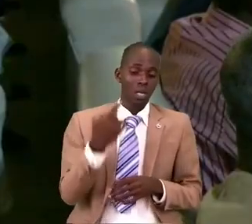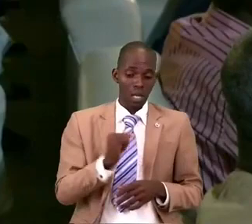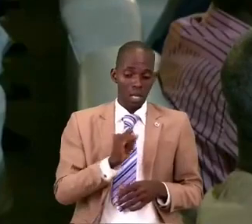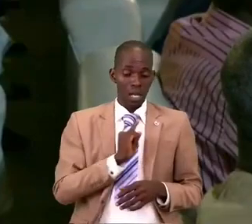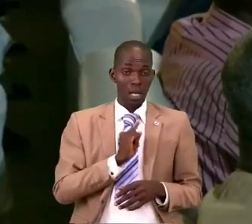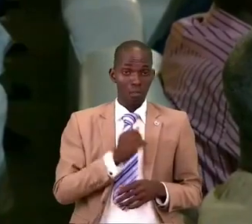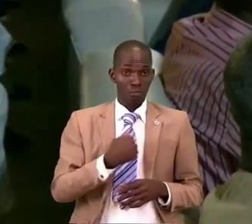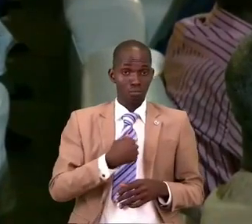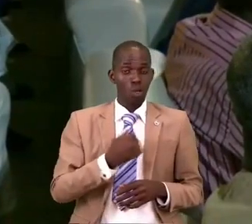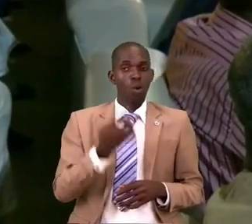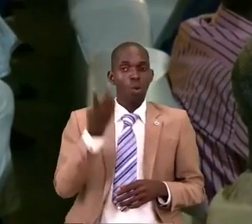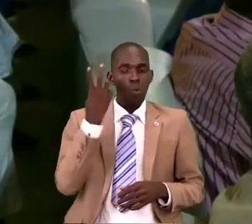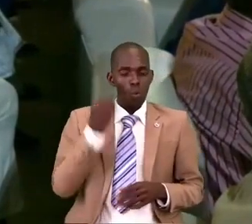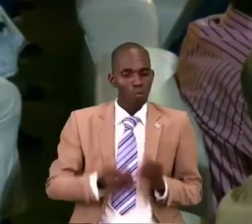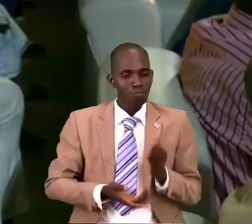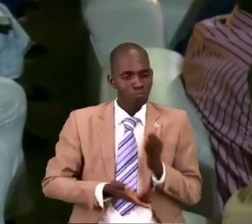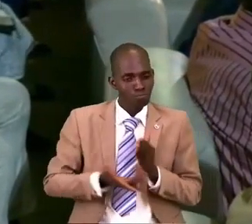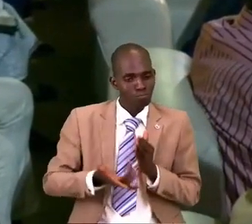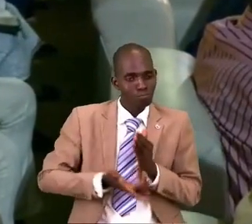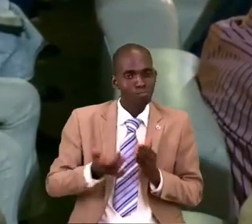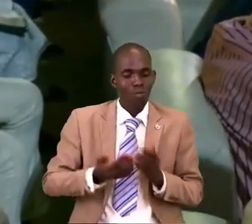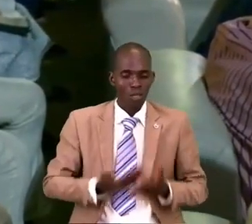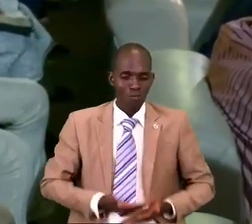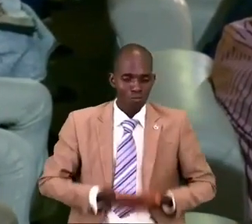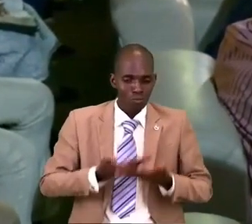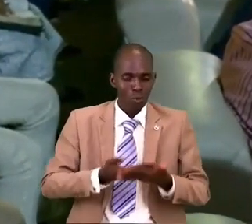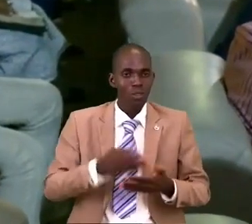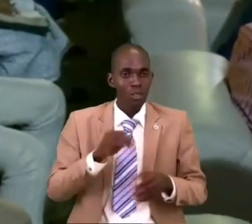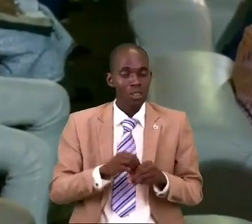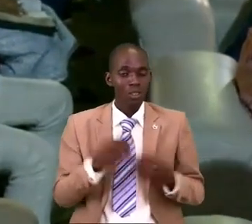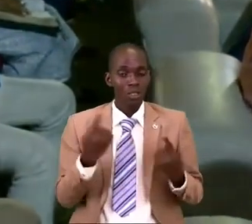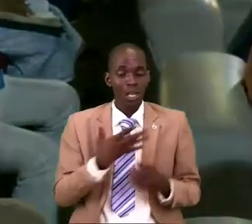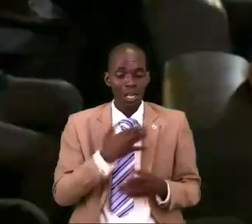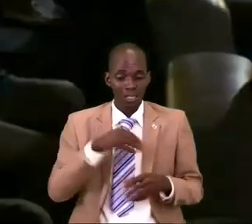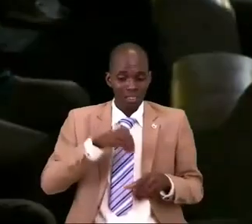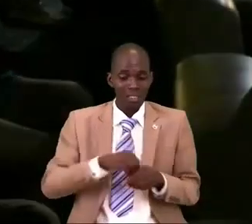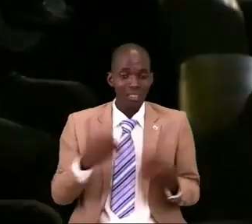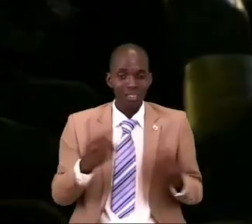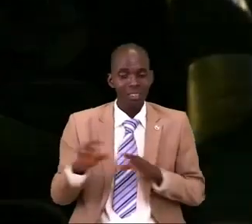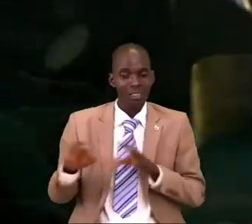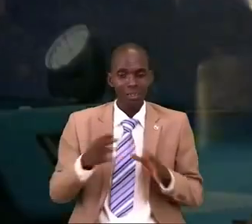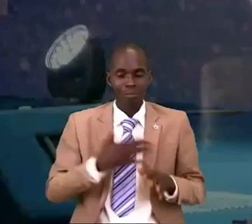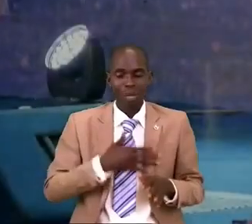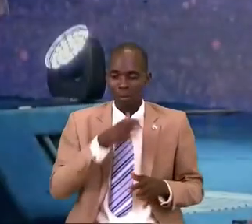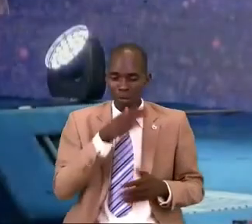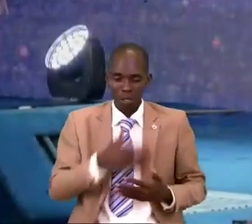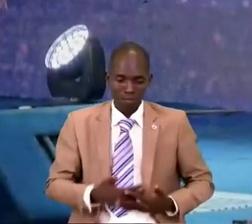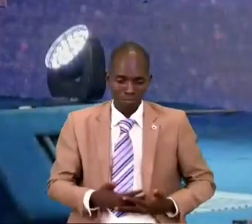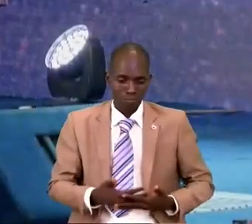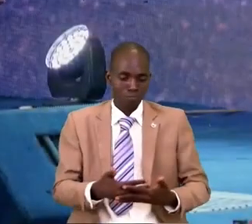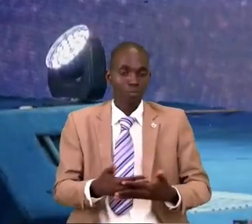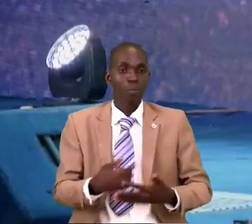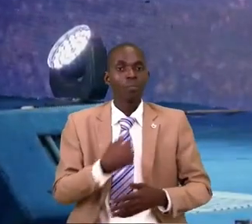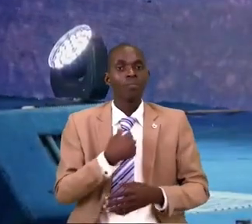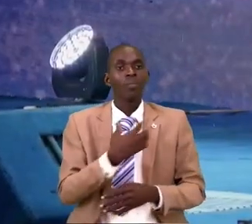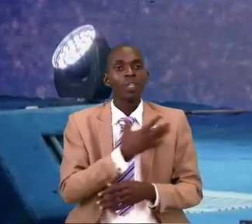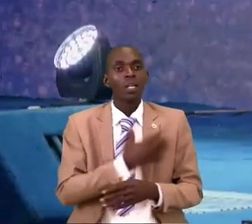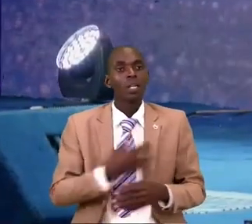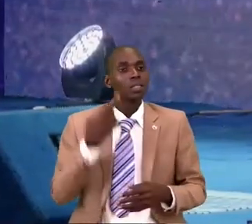says, behold, thou desirest truth in the inward parts. He wants the